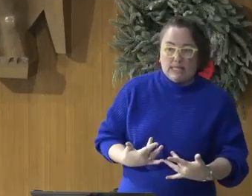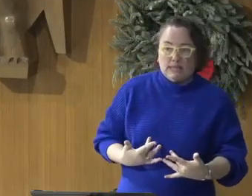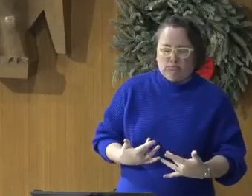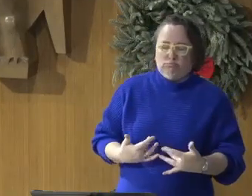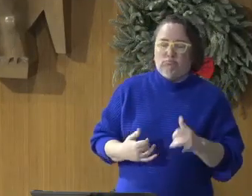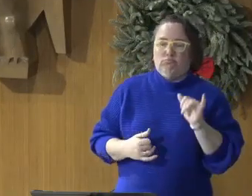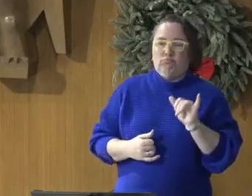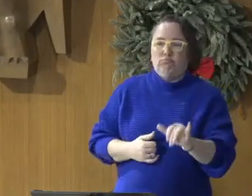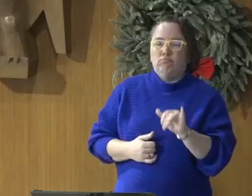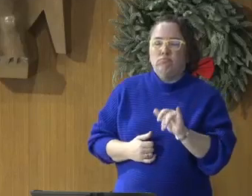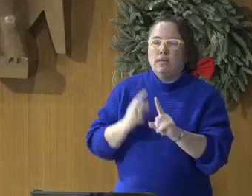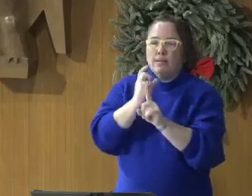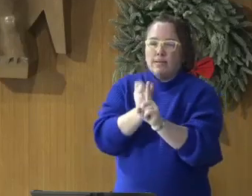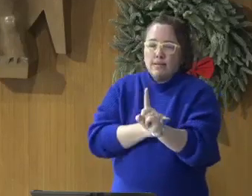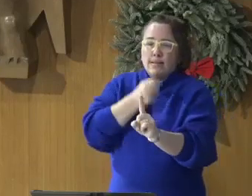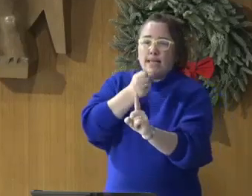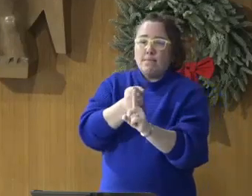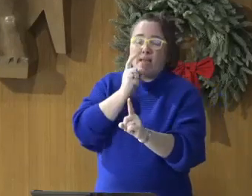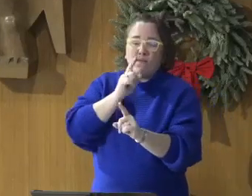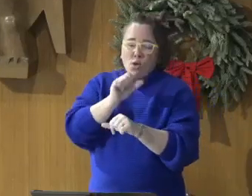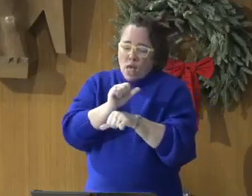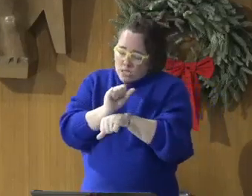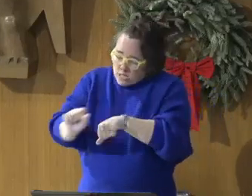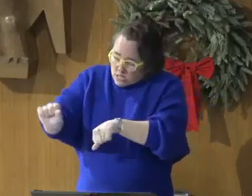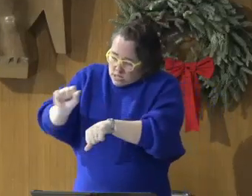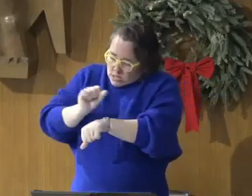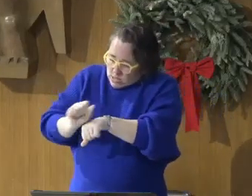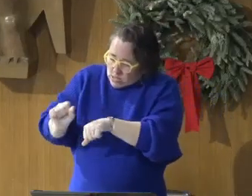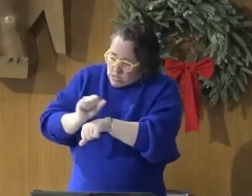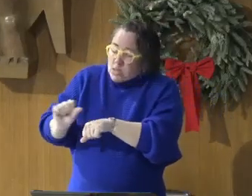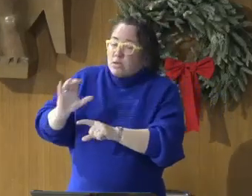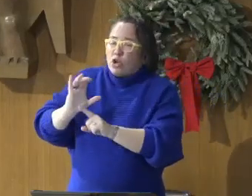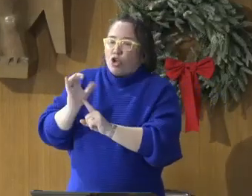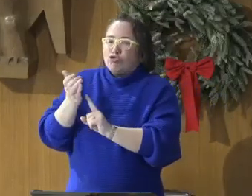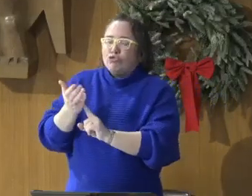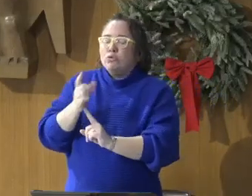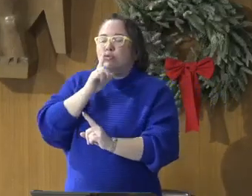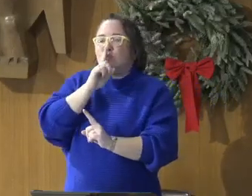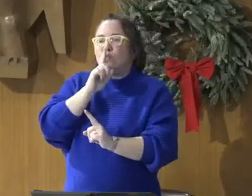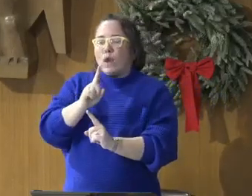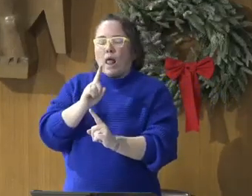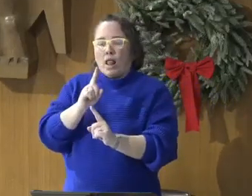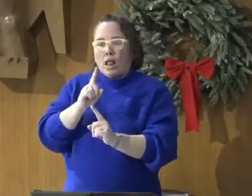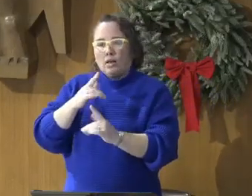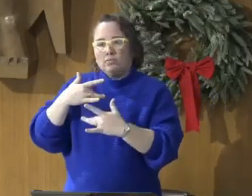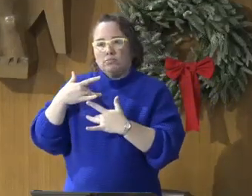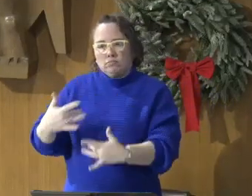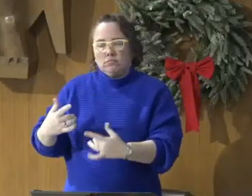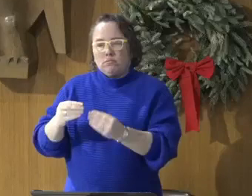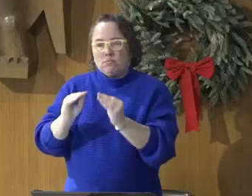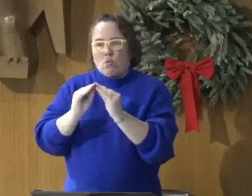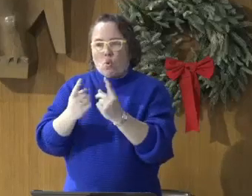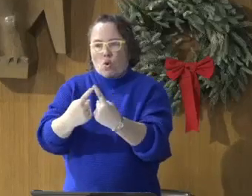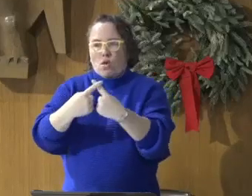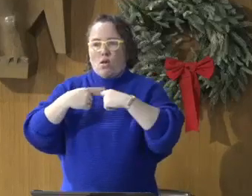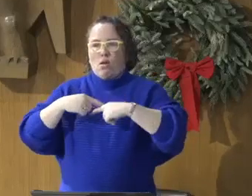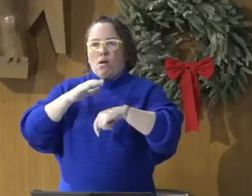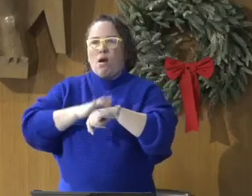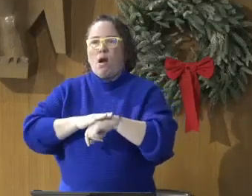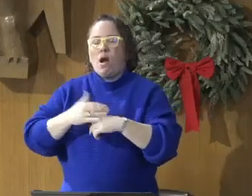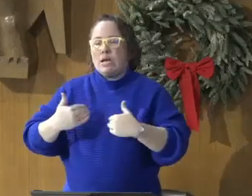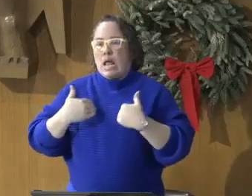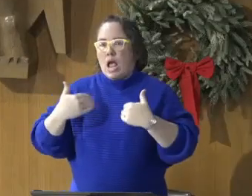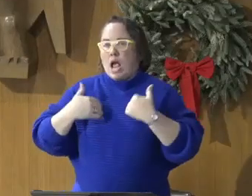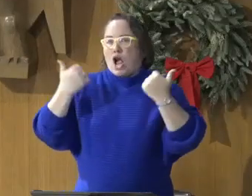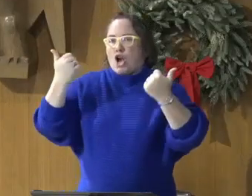The impact of this grind culture is especially prominent among younger generations. An